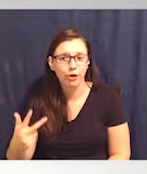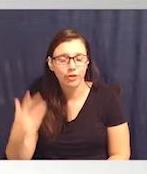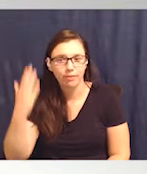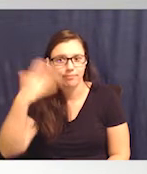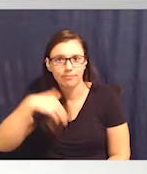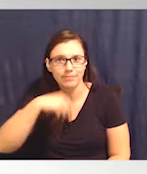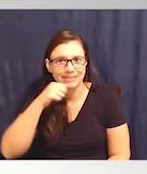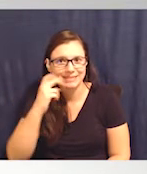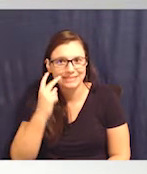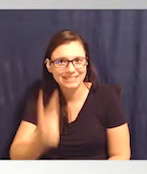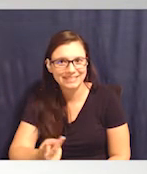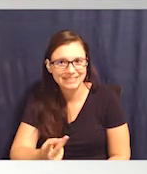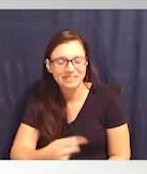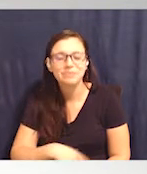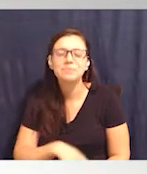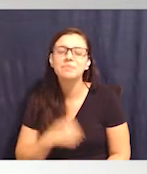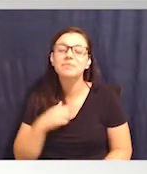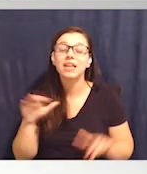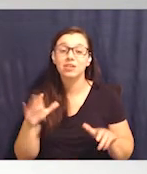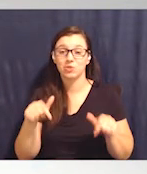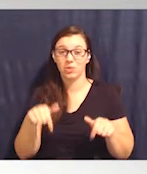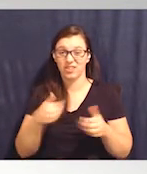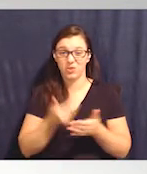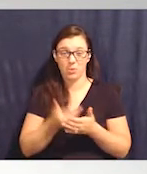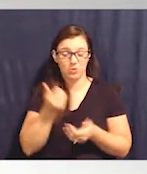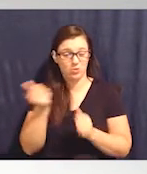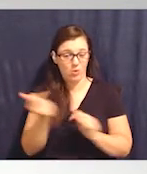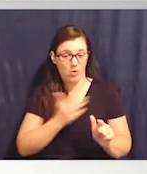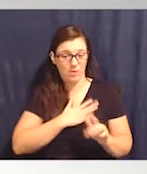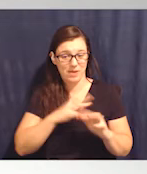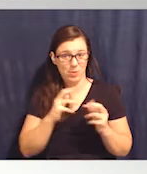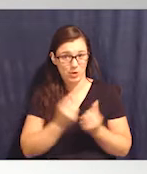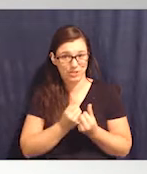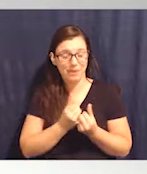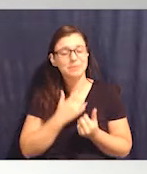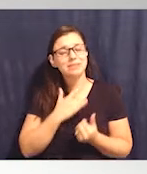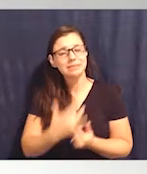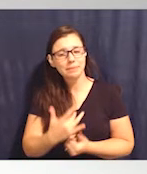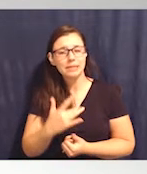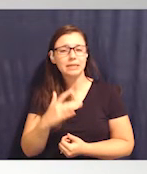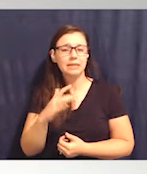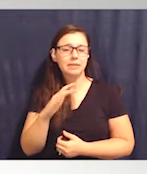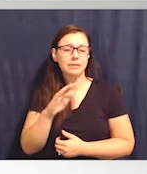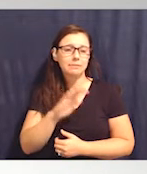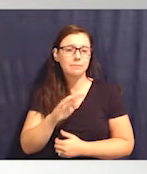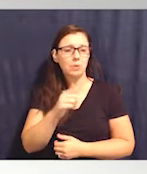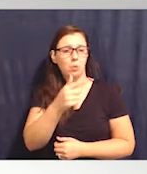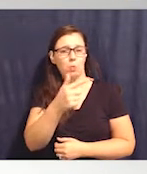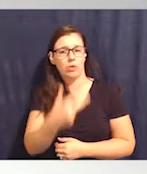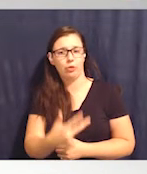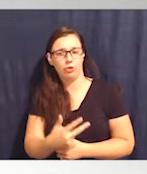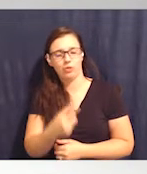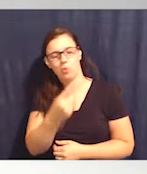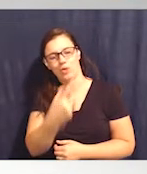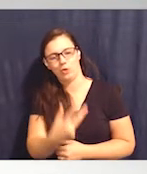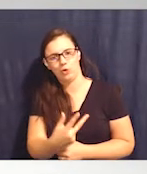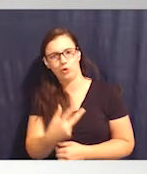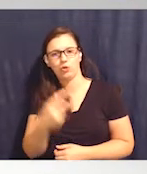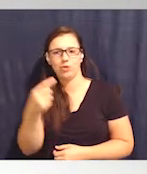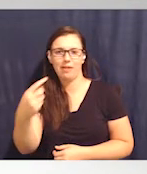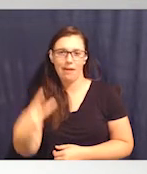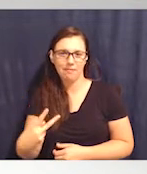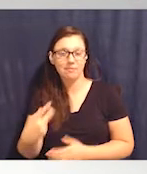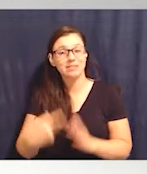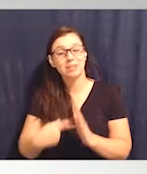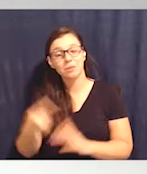in almost every workshop I do, and usually it somewhere runs between a third, a half, sometimes two-thirds do not see